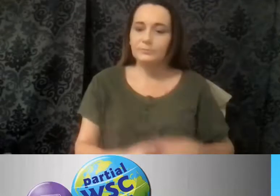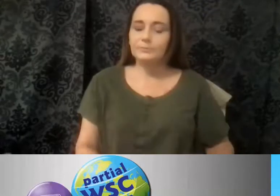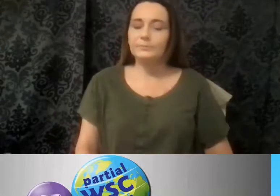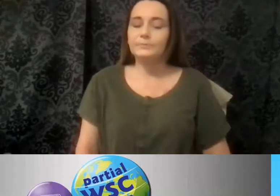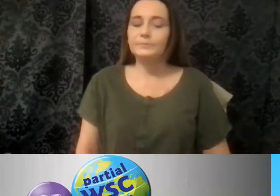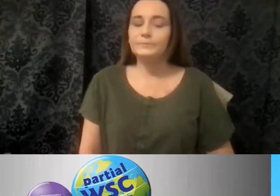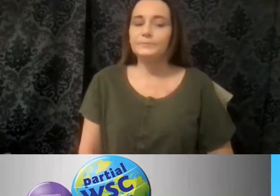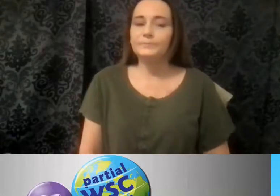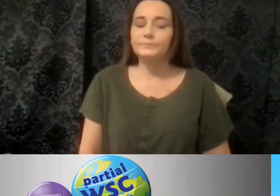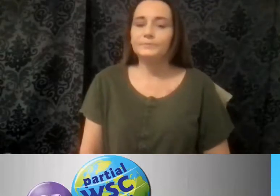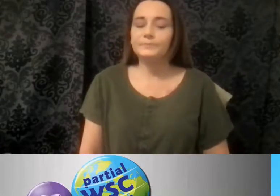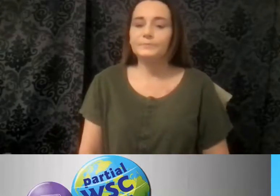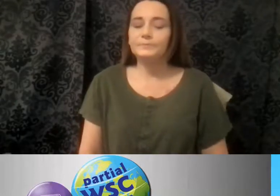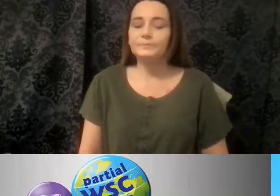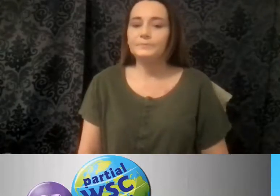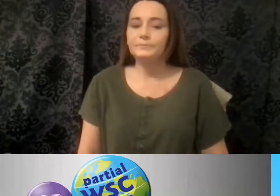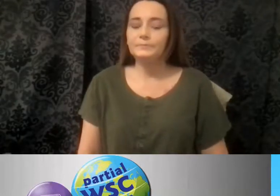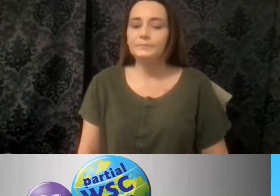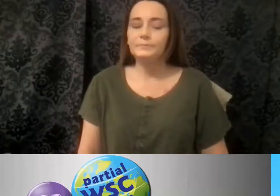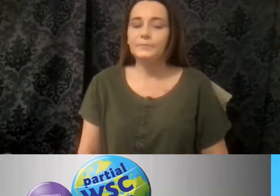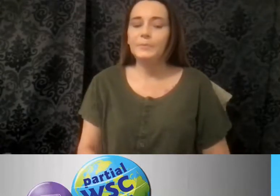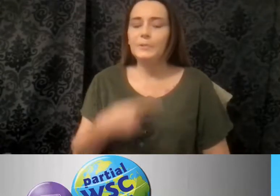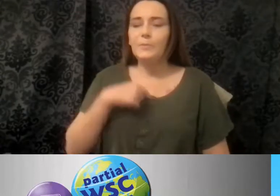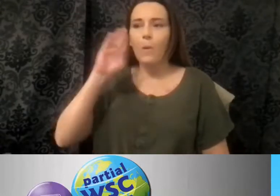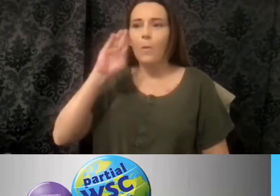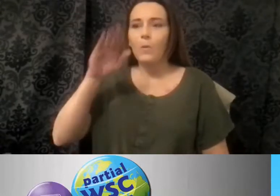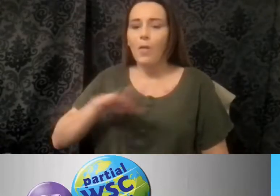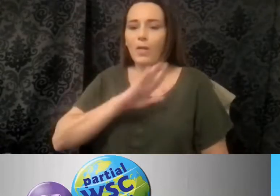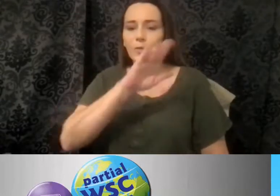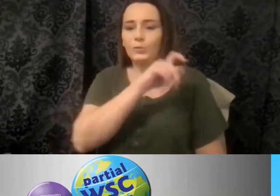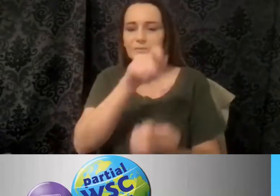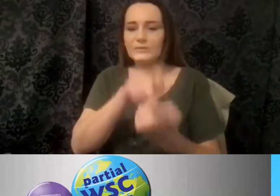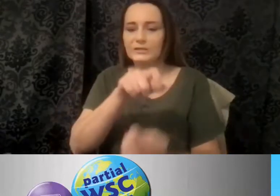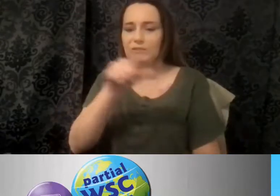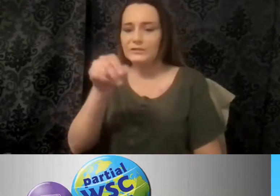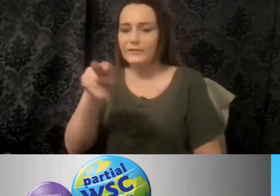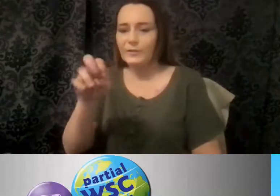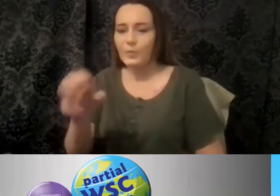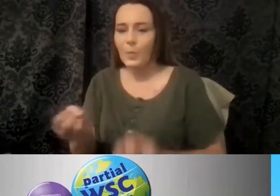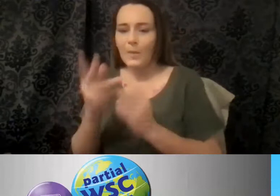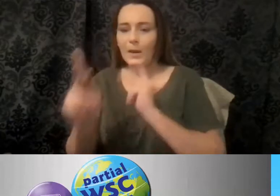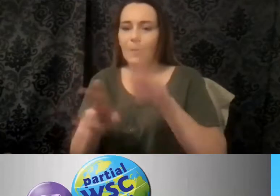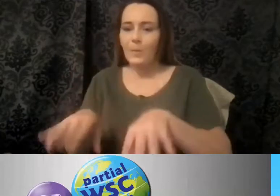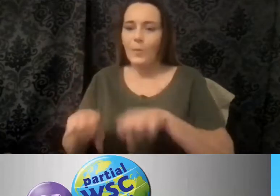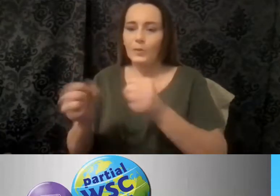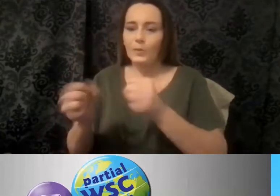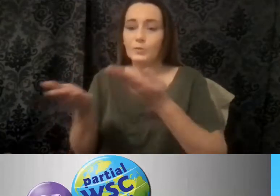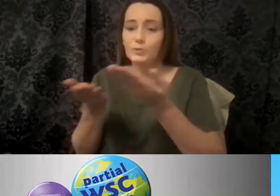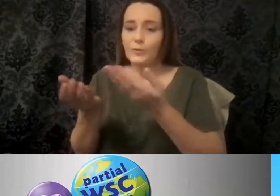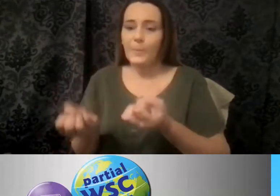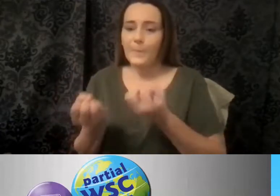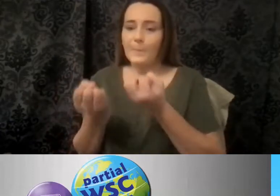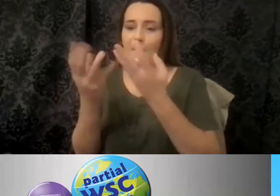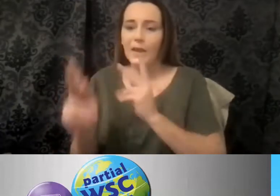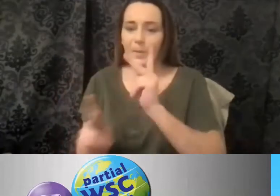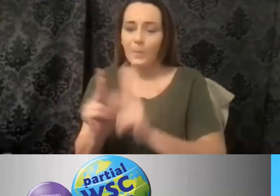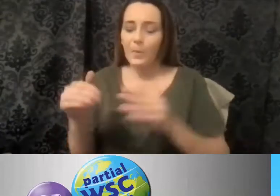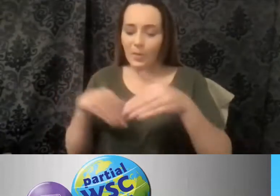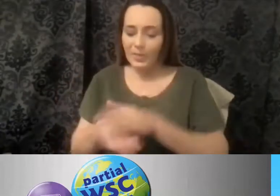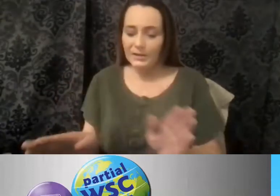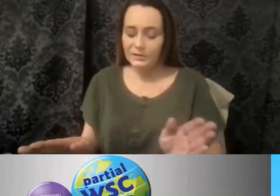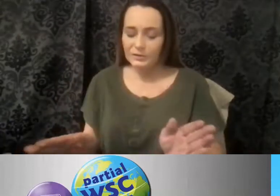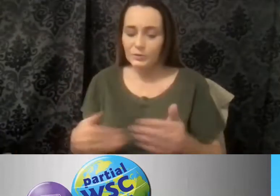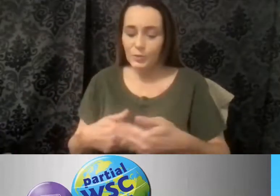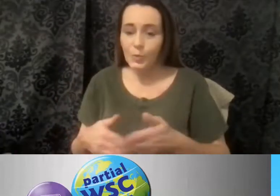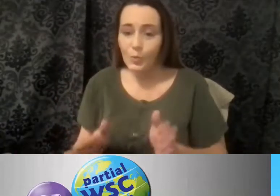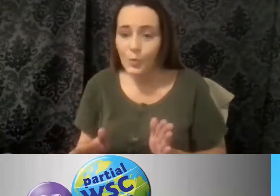I know in your particular zone, there are many people doing service and many people in this room who know an awful lot